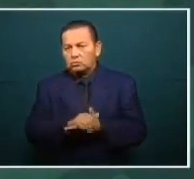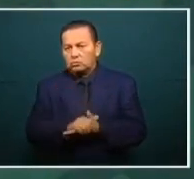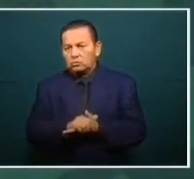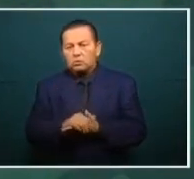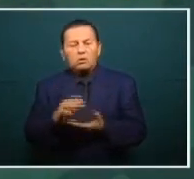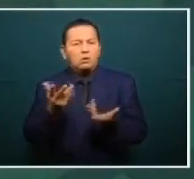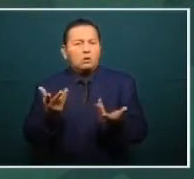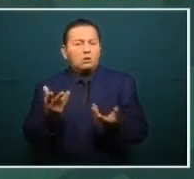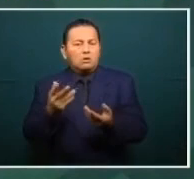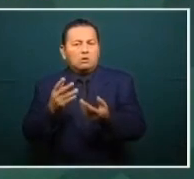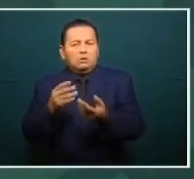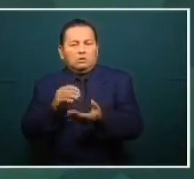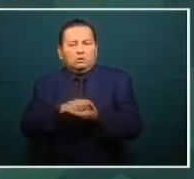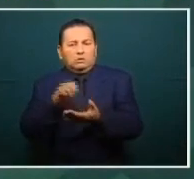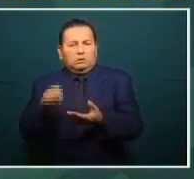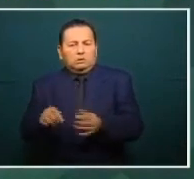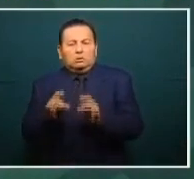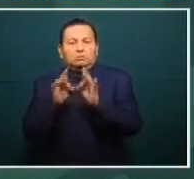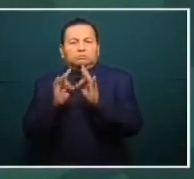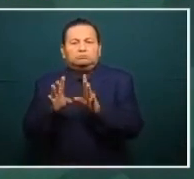Number two,